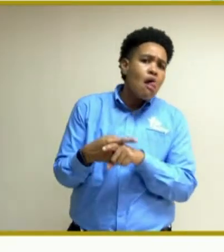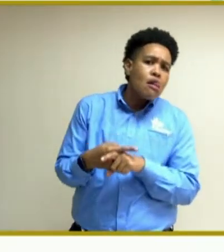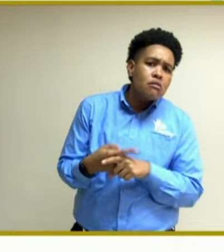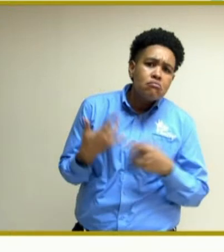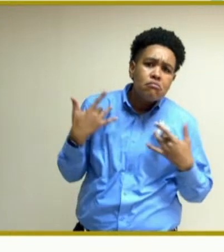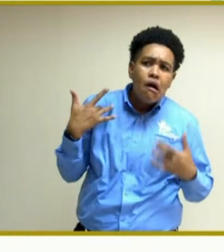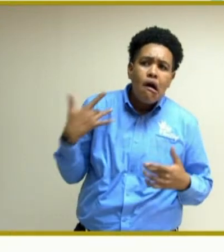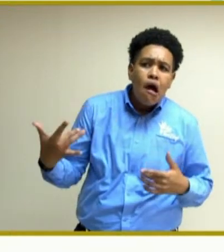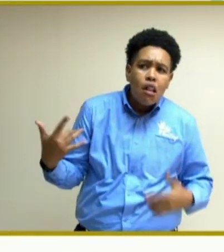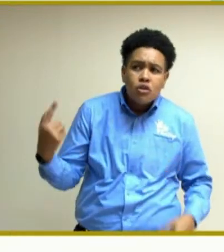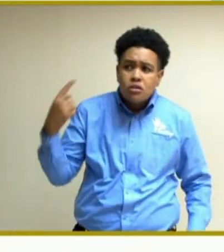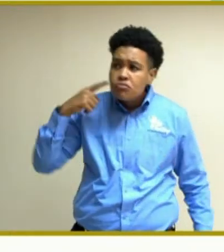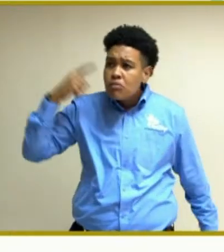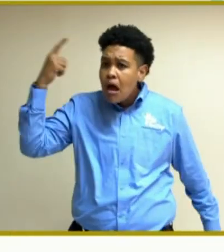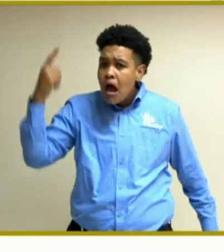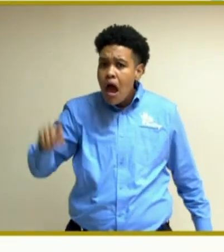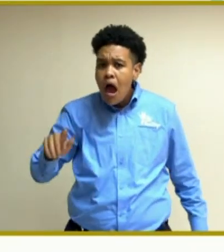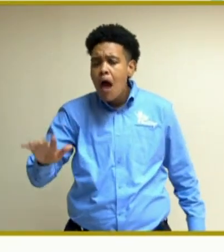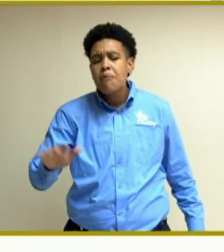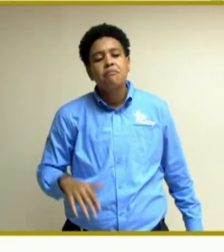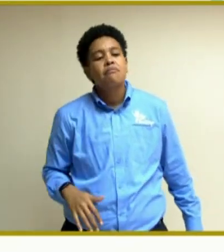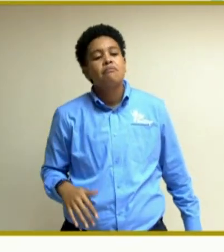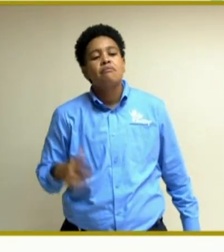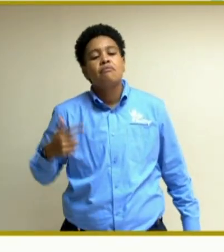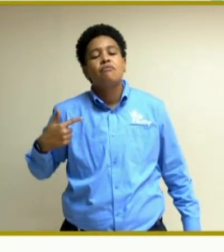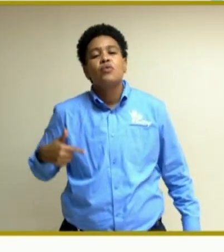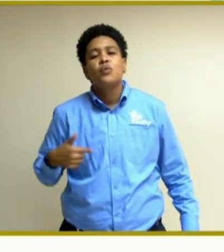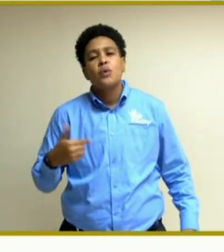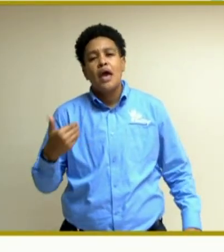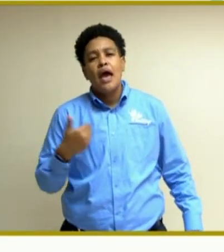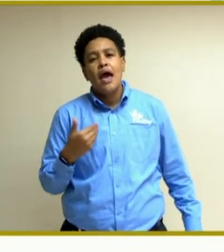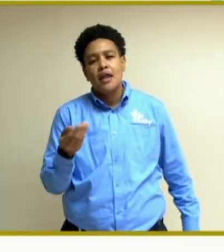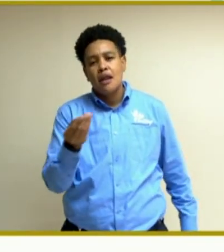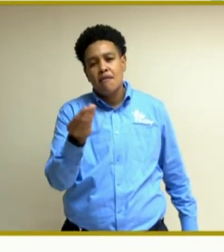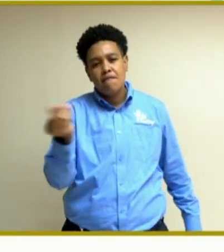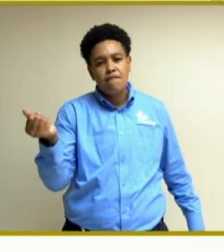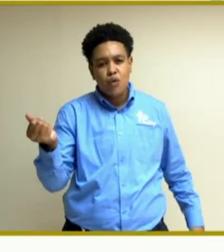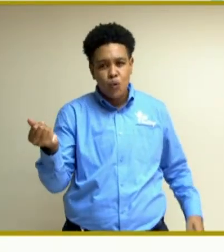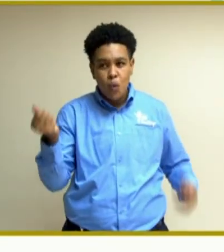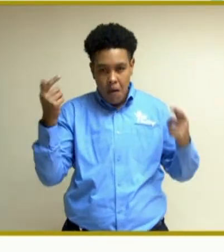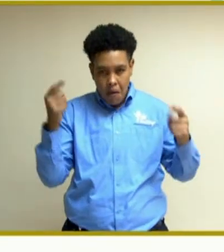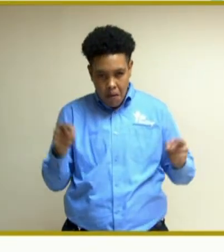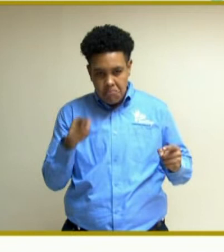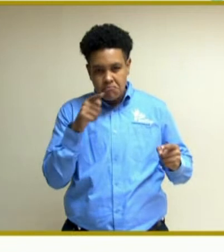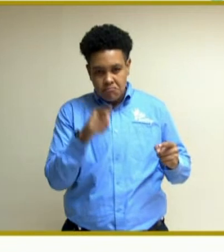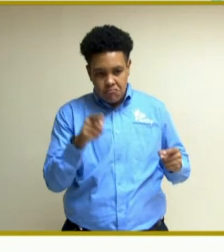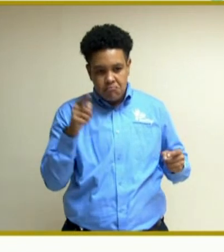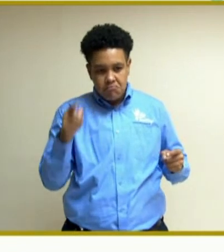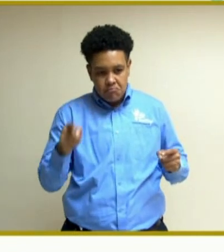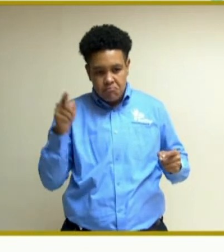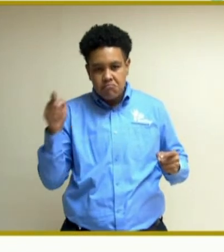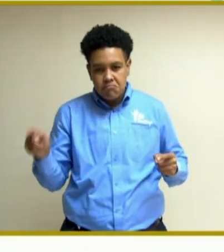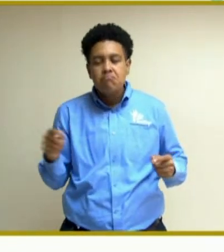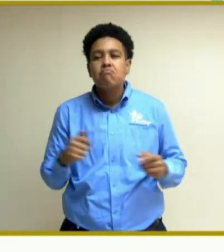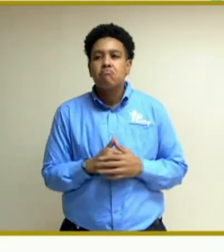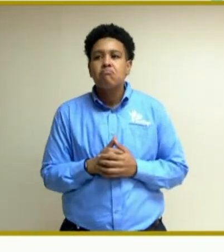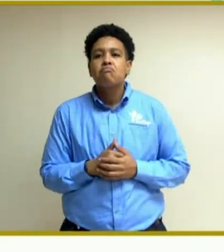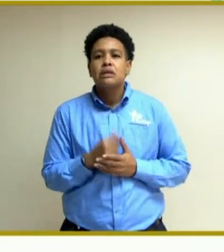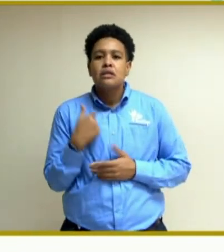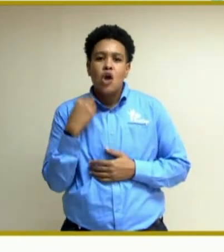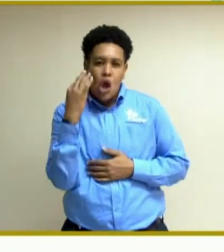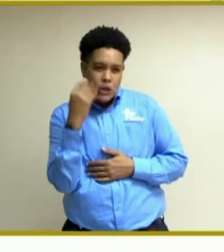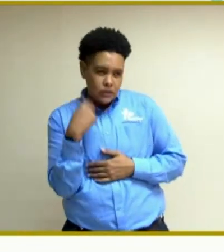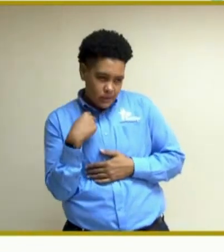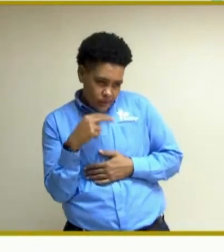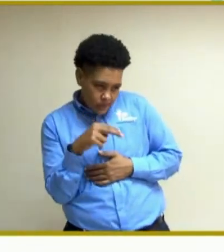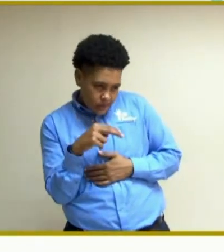reactions that we've been hearing about. So we had a few events that were of concern to